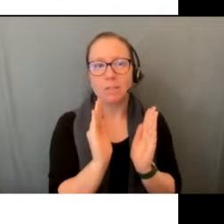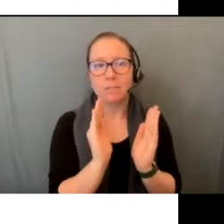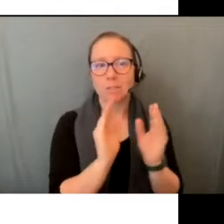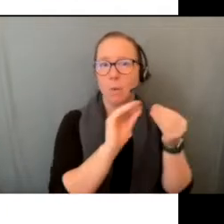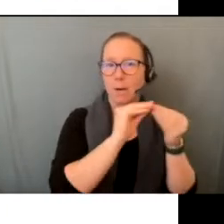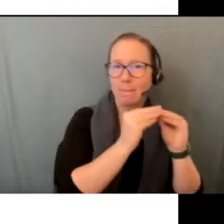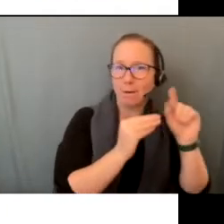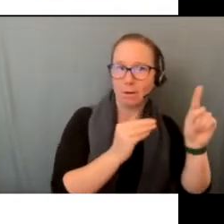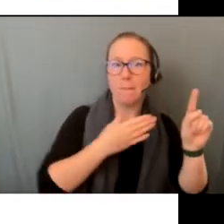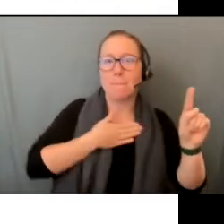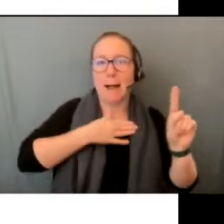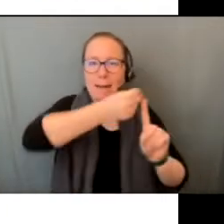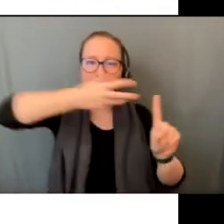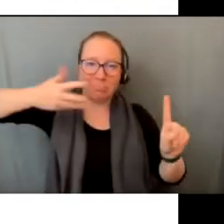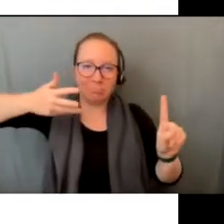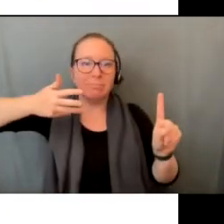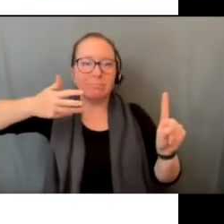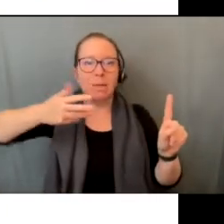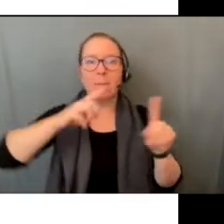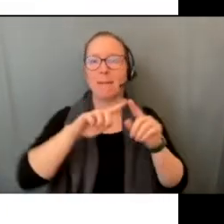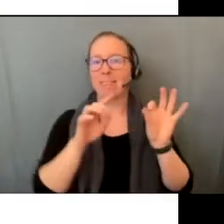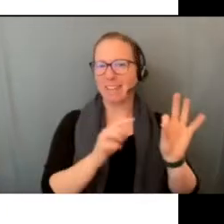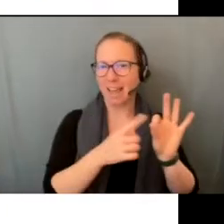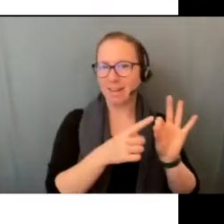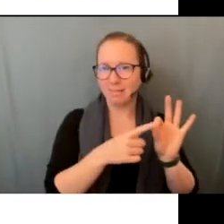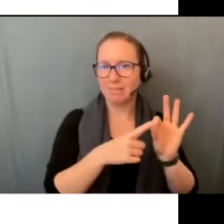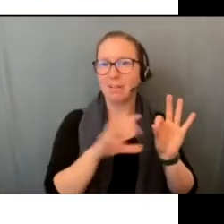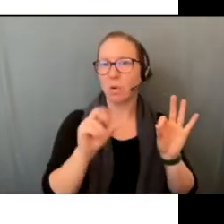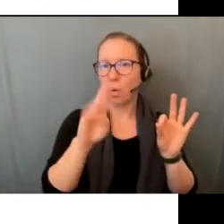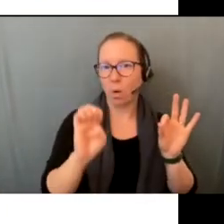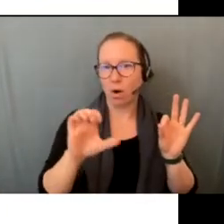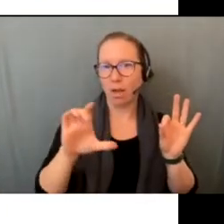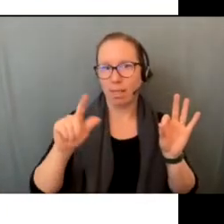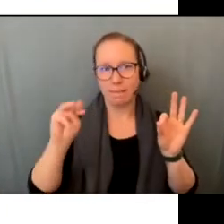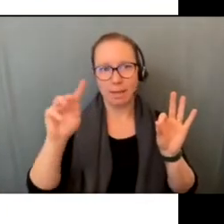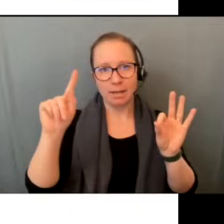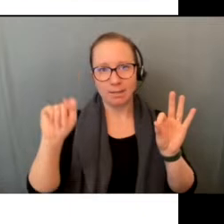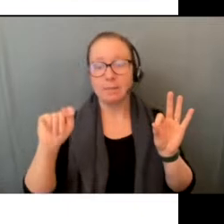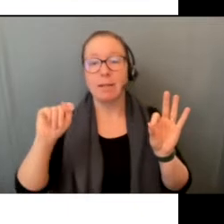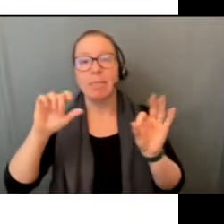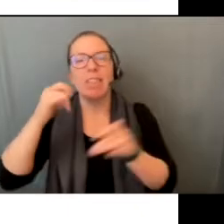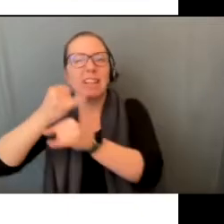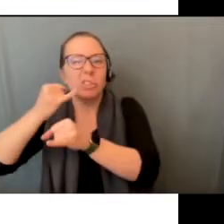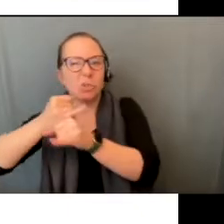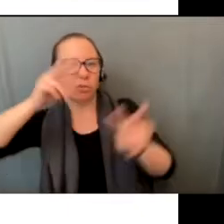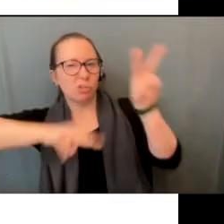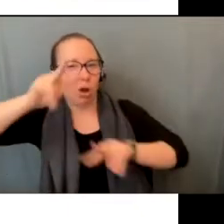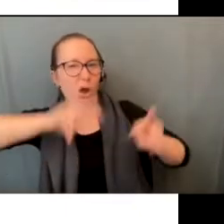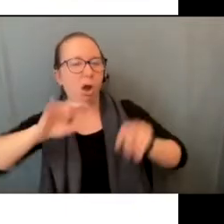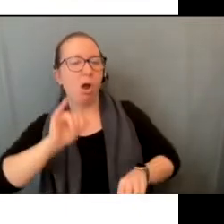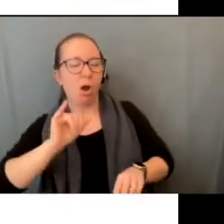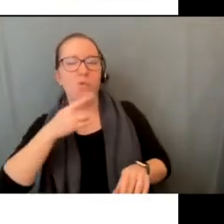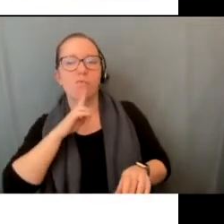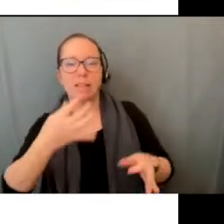are my addition, but these 9 core elements are what the Prevention Institute saw across all of these high-functioning